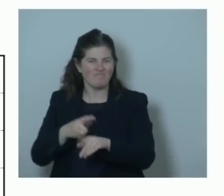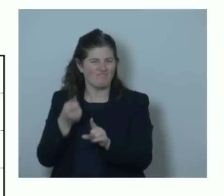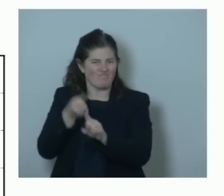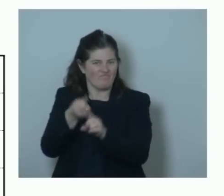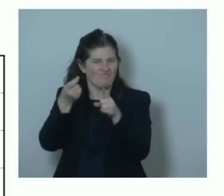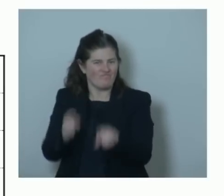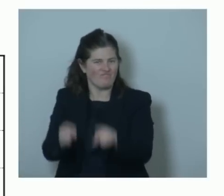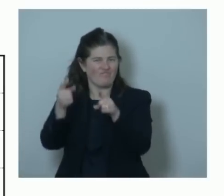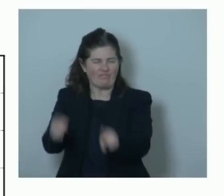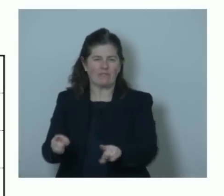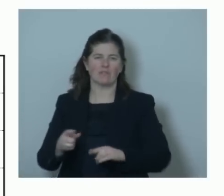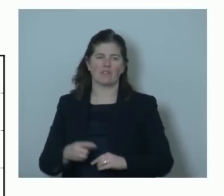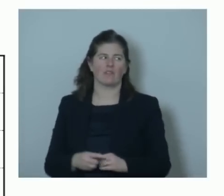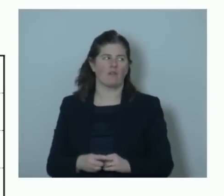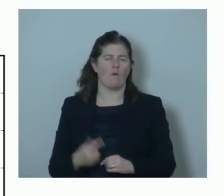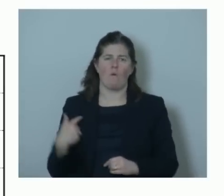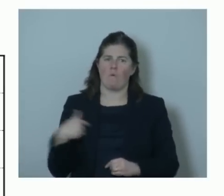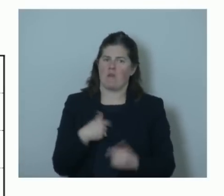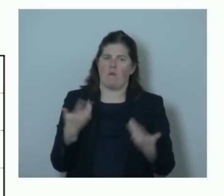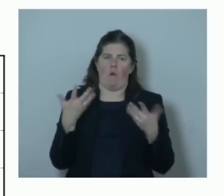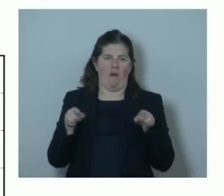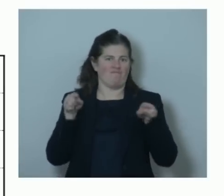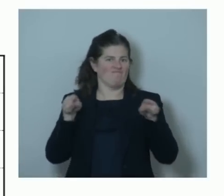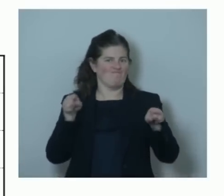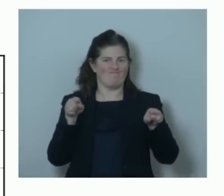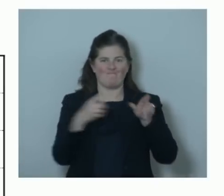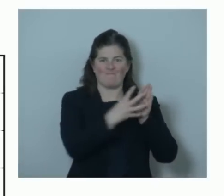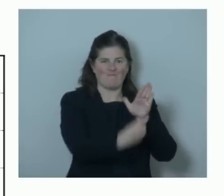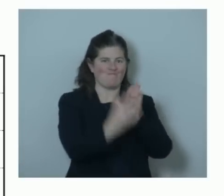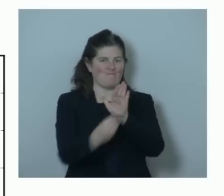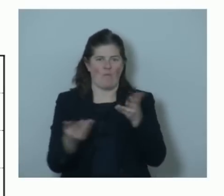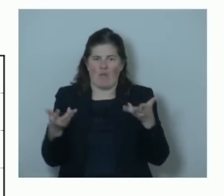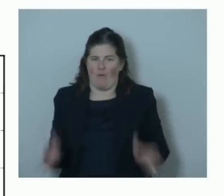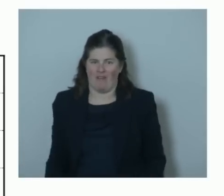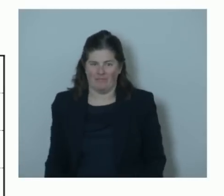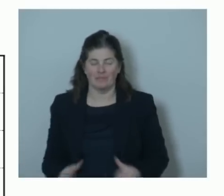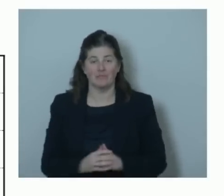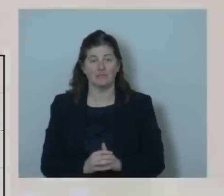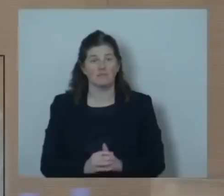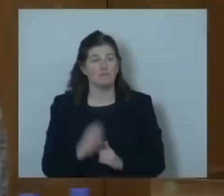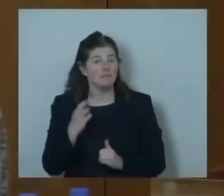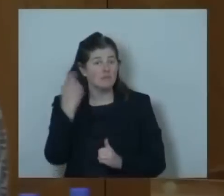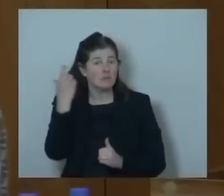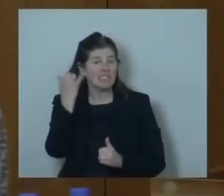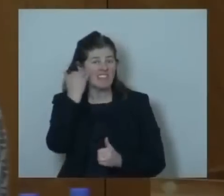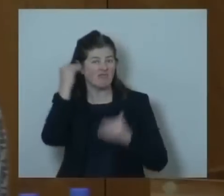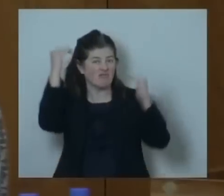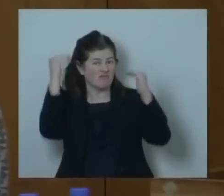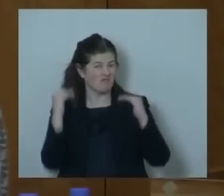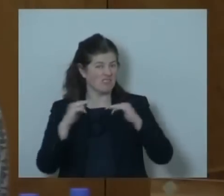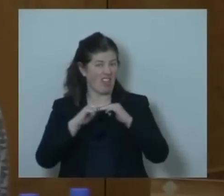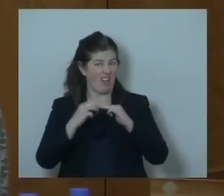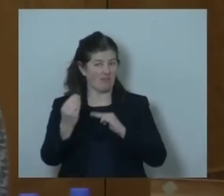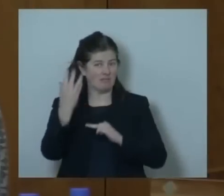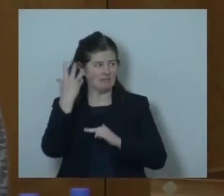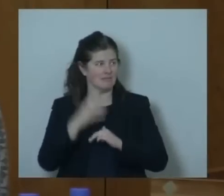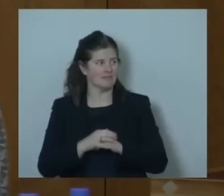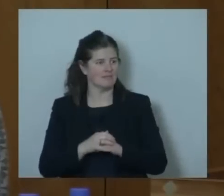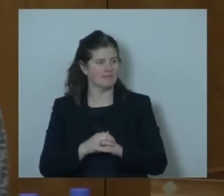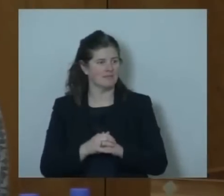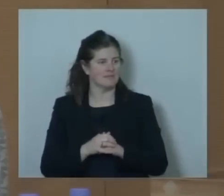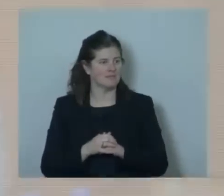epidemic. And we really do not want to do that. And part of the reason, if we go to the next slide, and almost my last